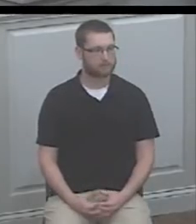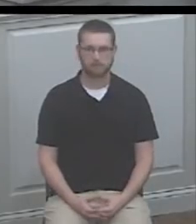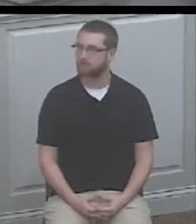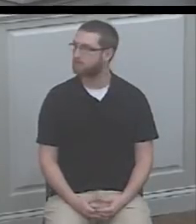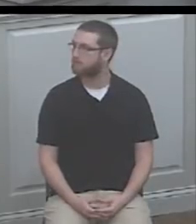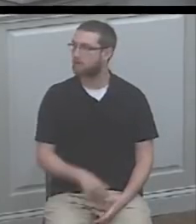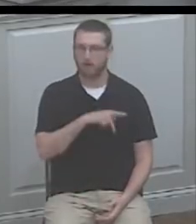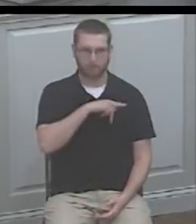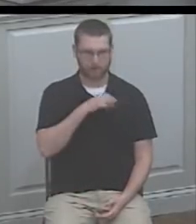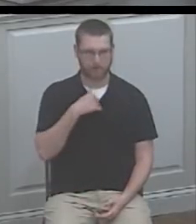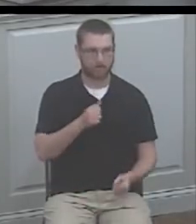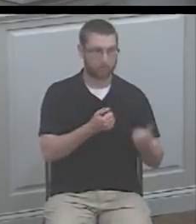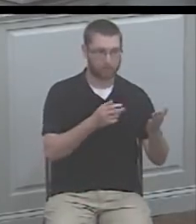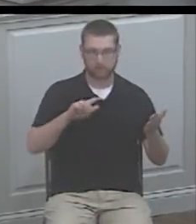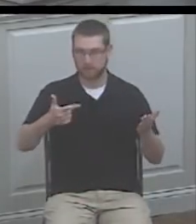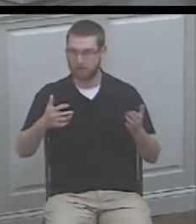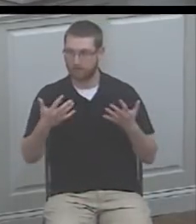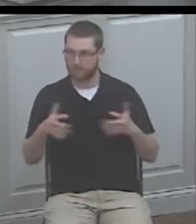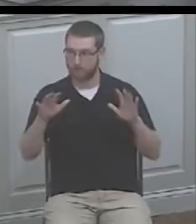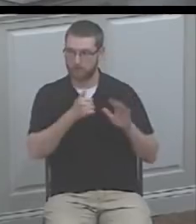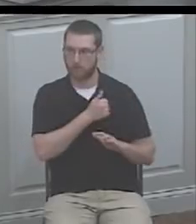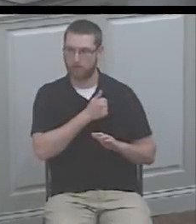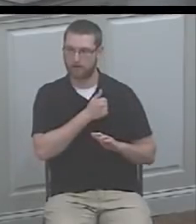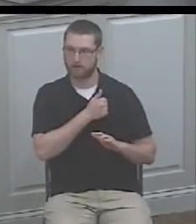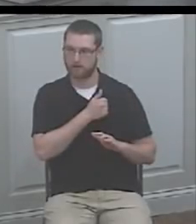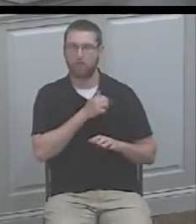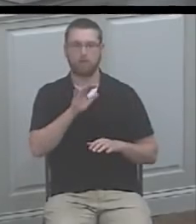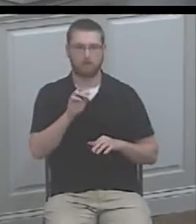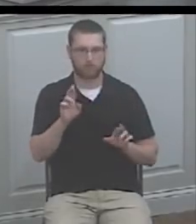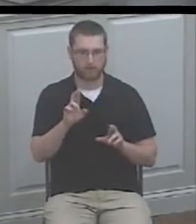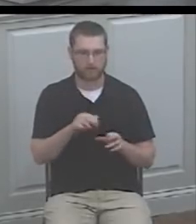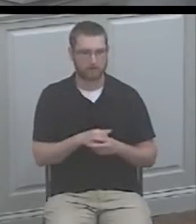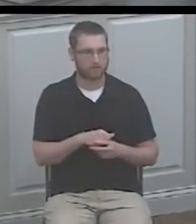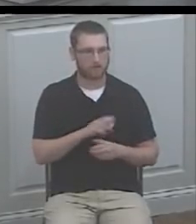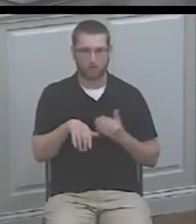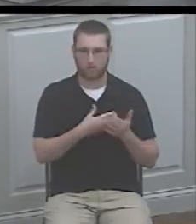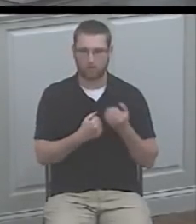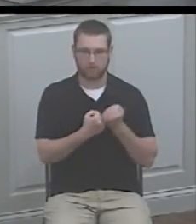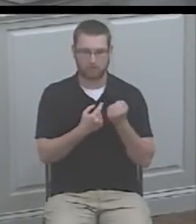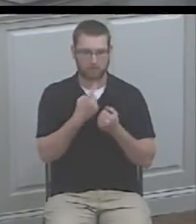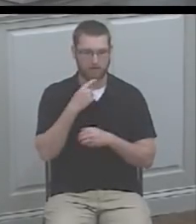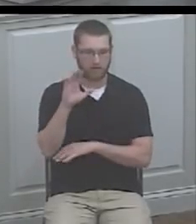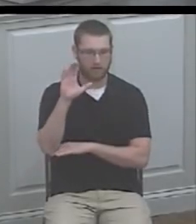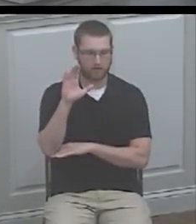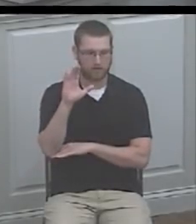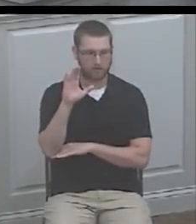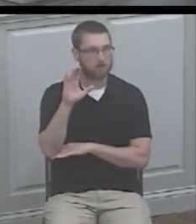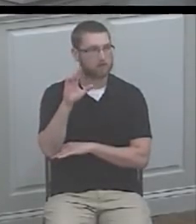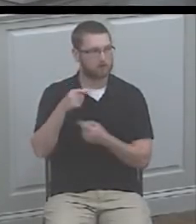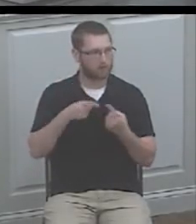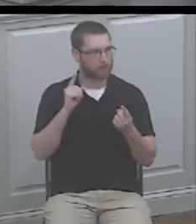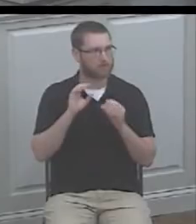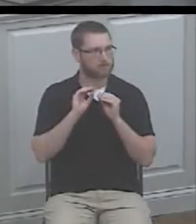Okay, we have a motion and a second. Any further discussion? Yes, sir? No, I'm ready. Yeah. All in favor of the motion signify by saying aye. Aye. Aye.